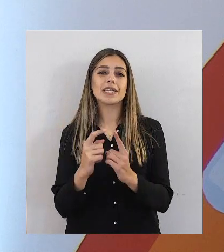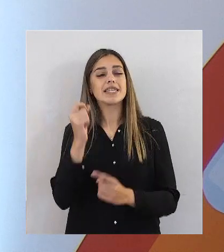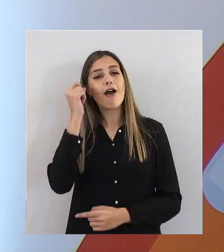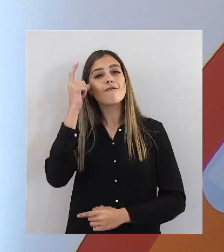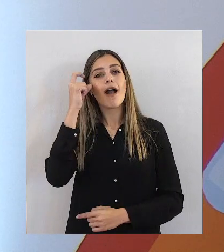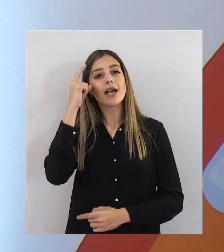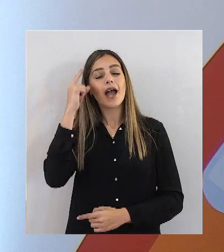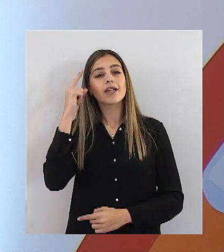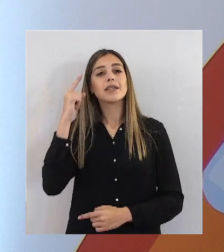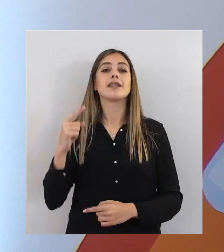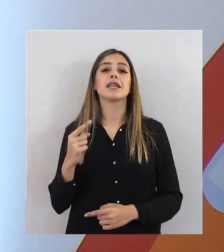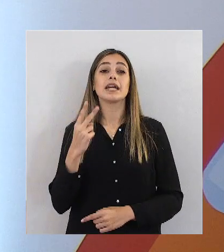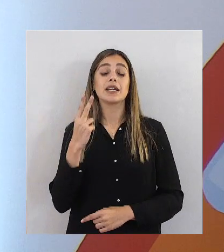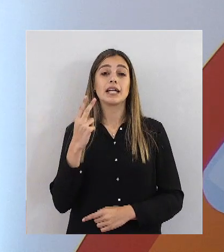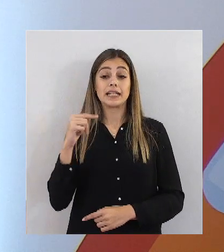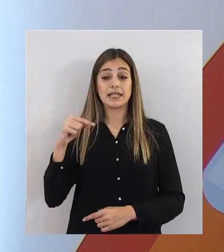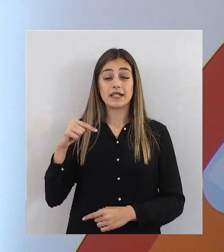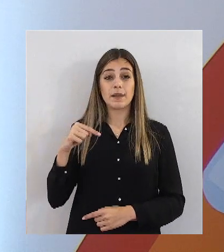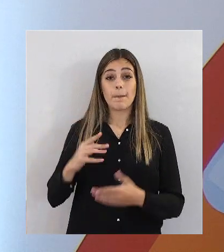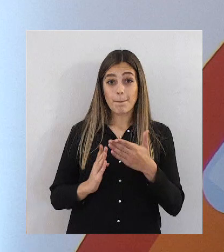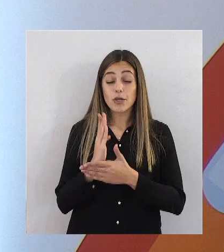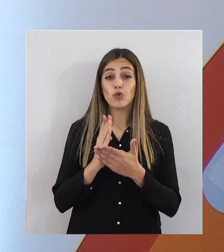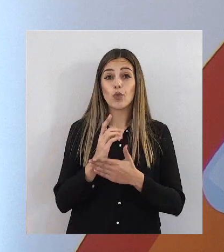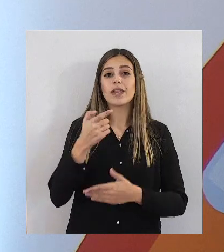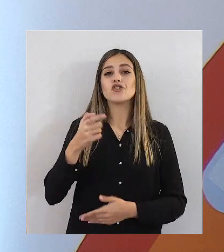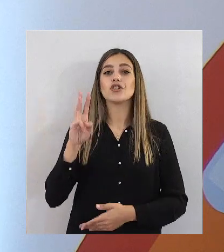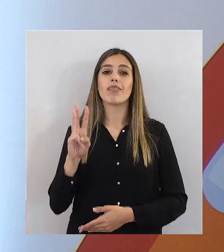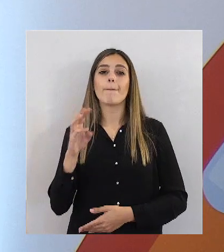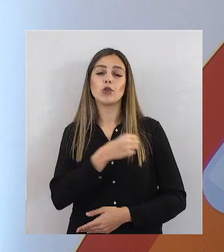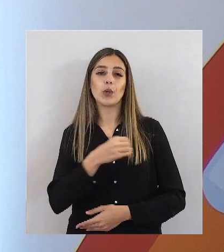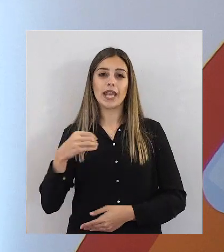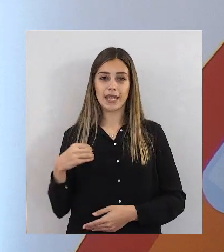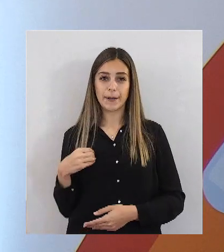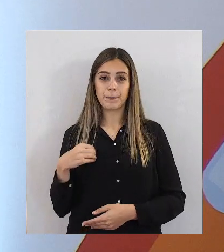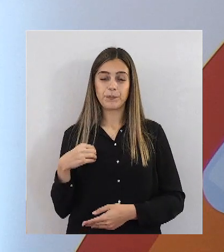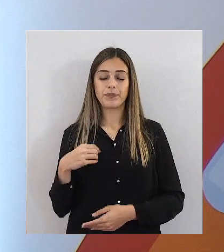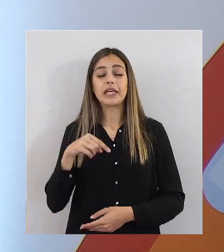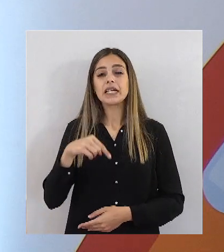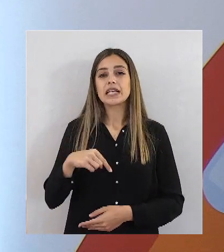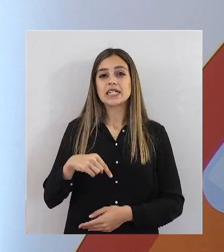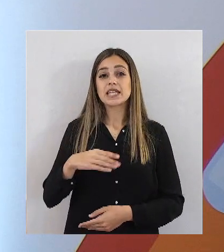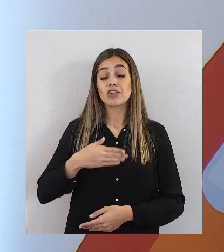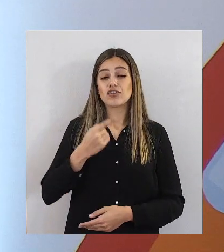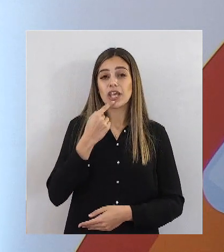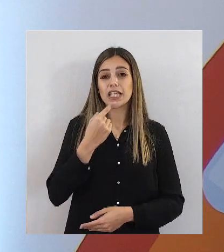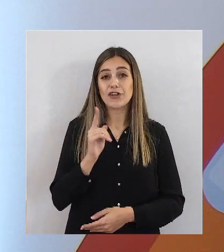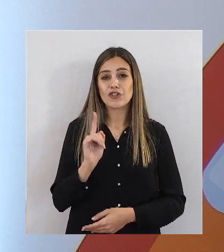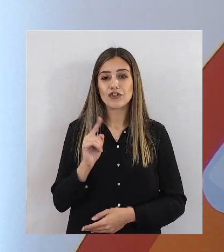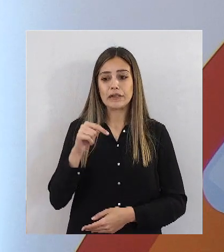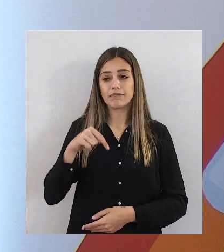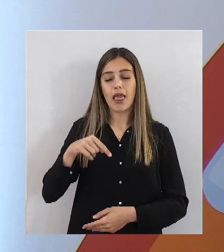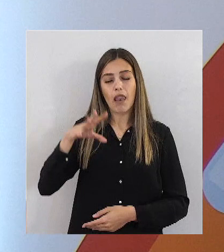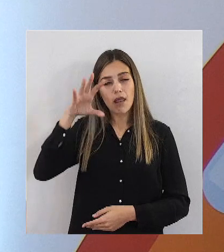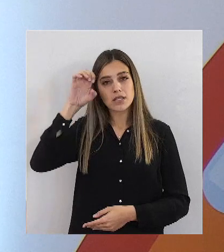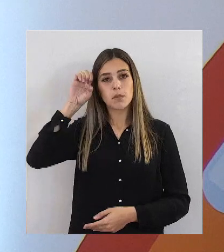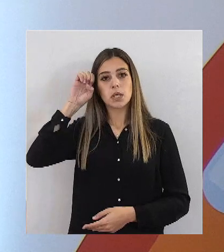2 years since the birth of the Gender Wellbeing Clinic. And here I can say, oh, what a journey this has been.